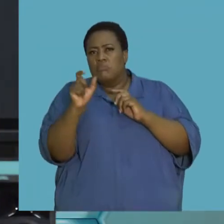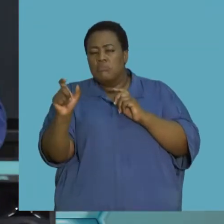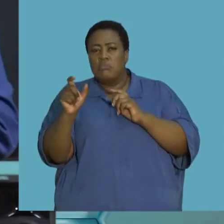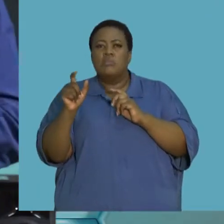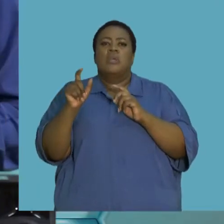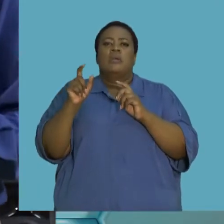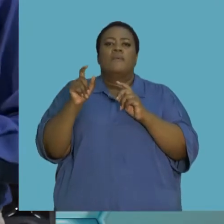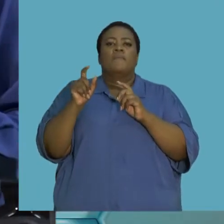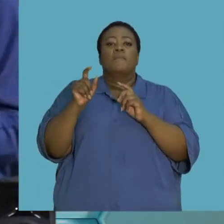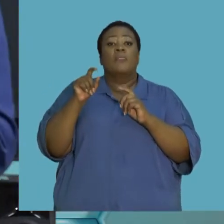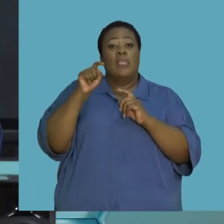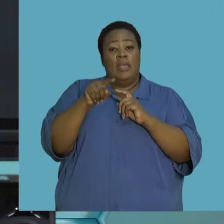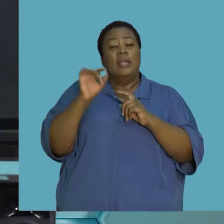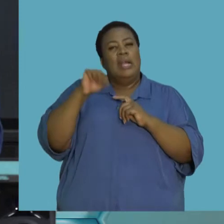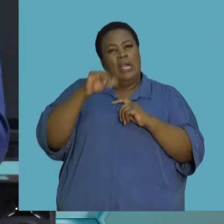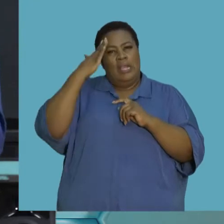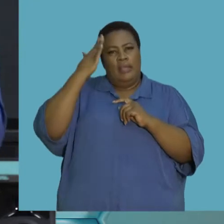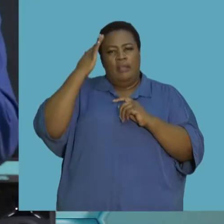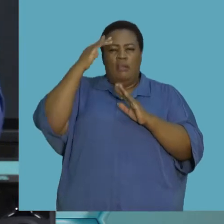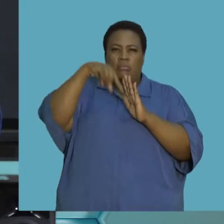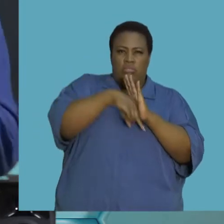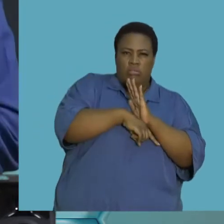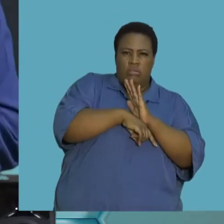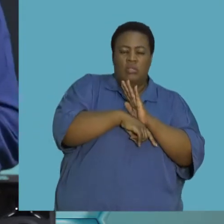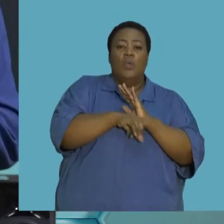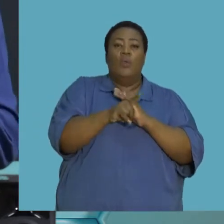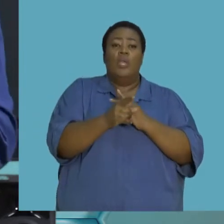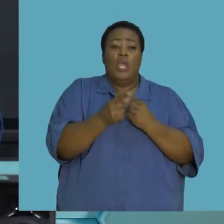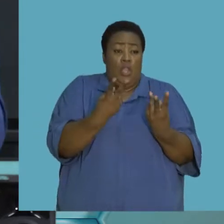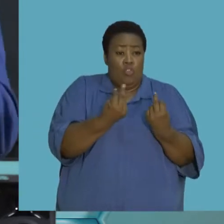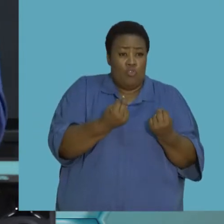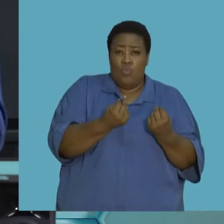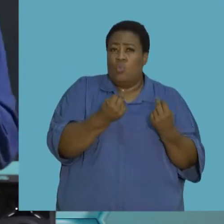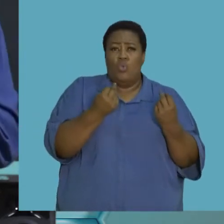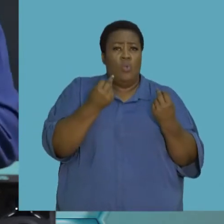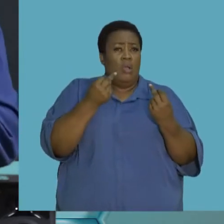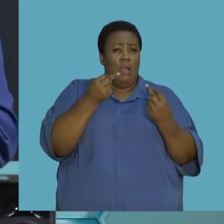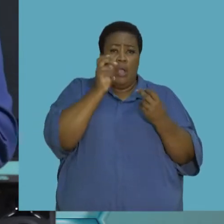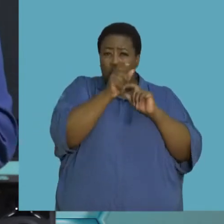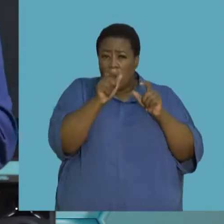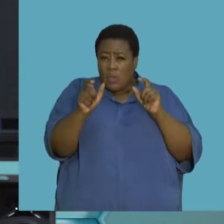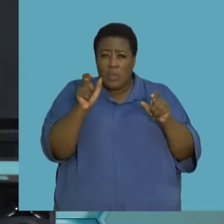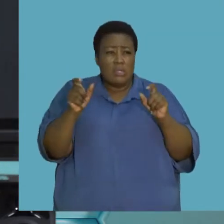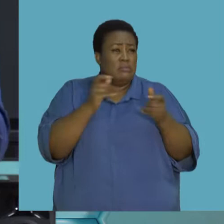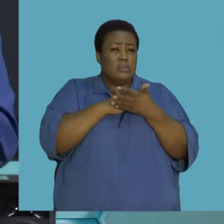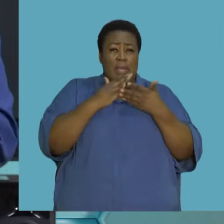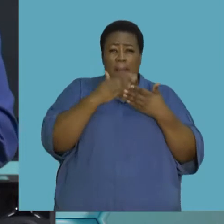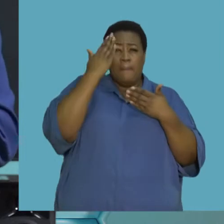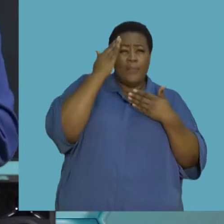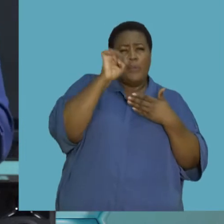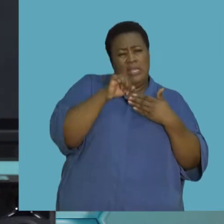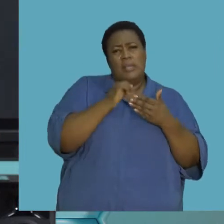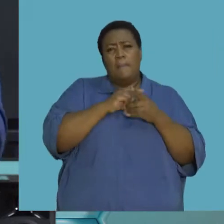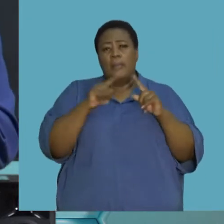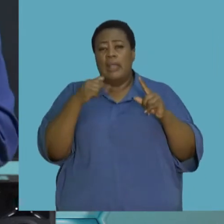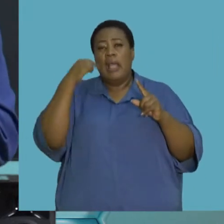overview in scientific methodology. It's been an intensive session where we've been exposed to some new terms, some familiar terms,